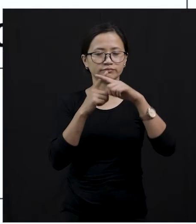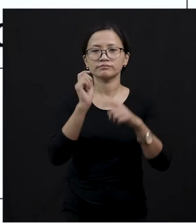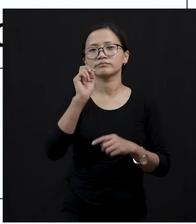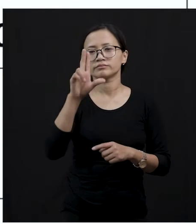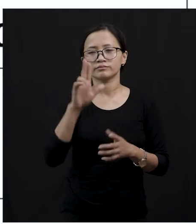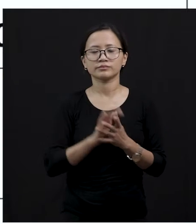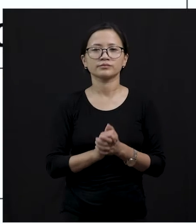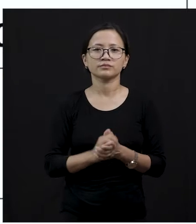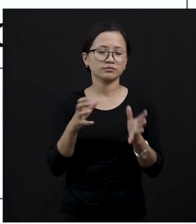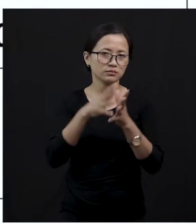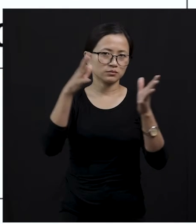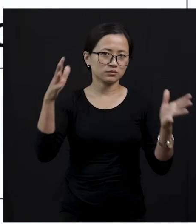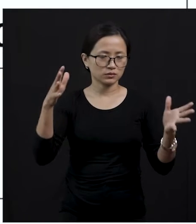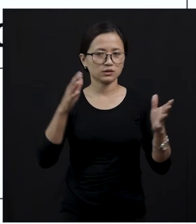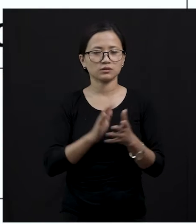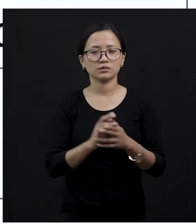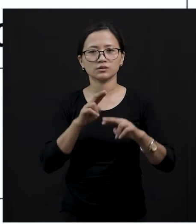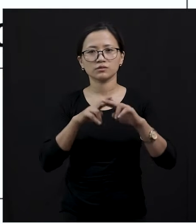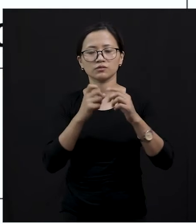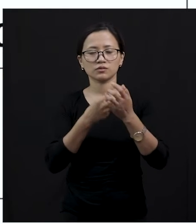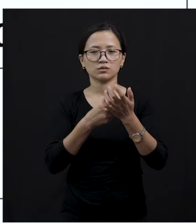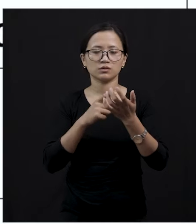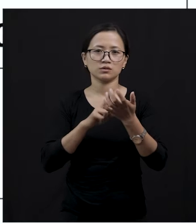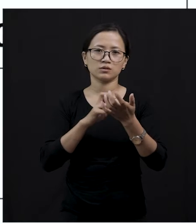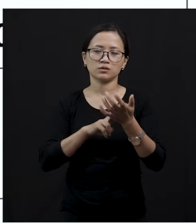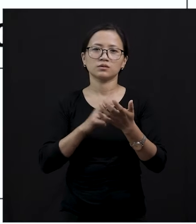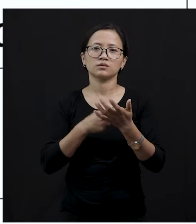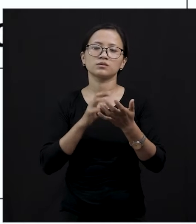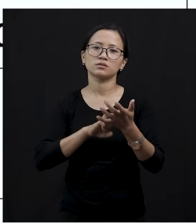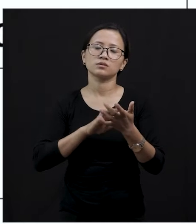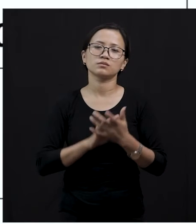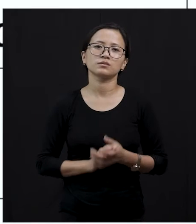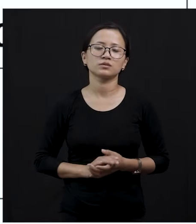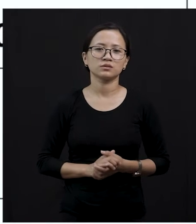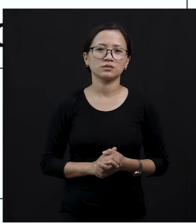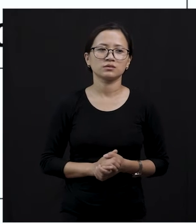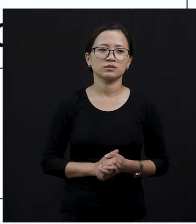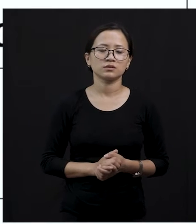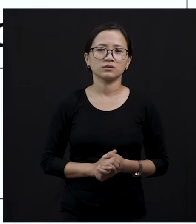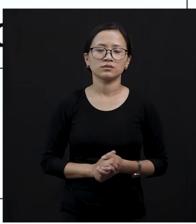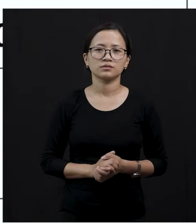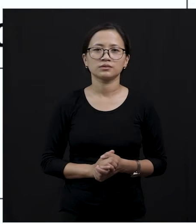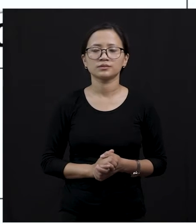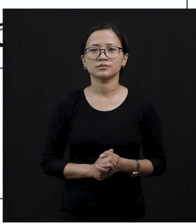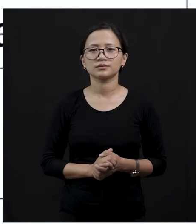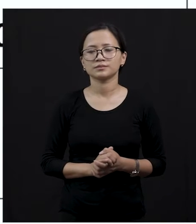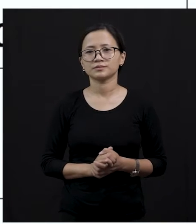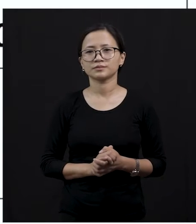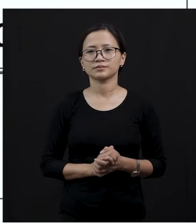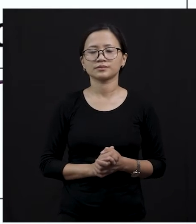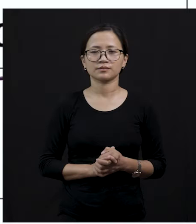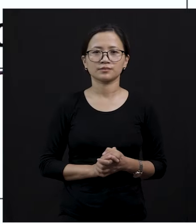So this is the expanded form for 38. The expanded form is 30